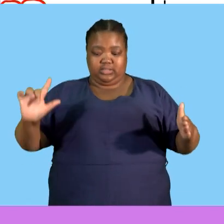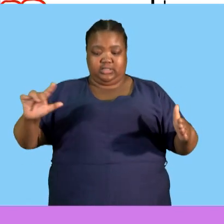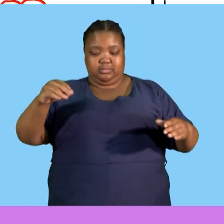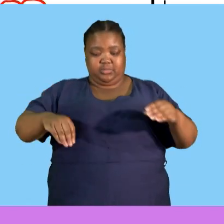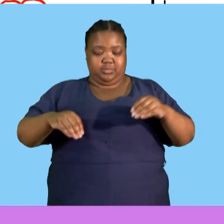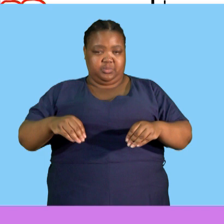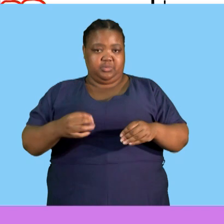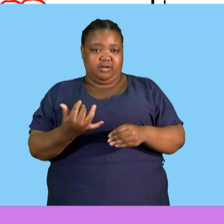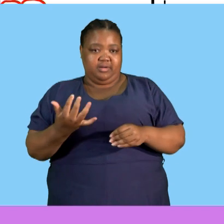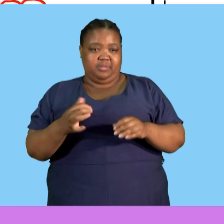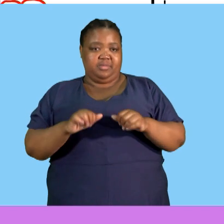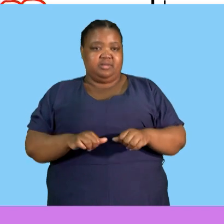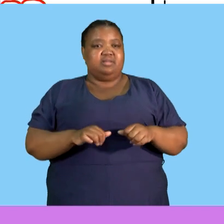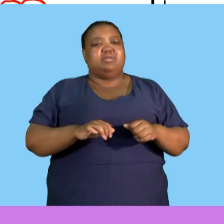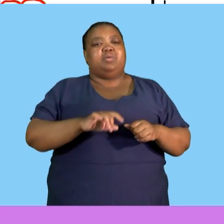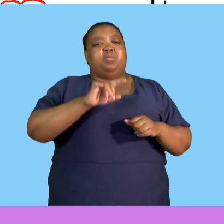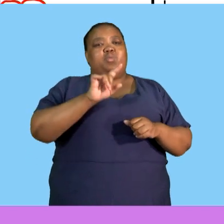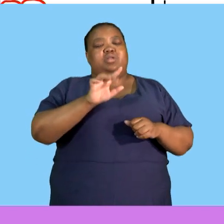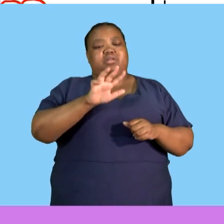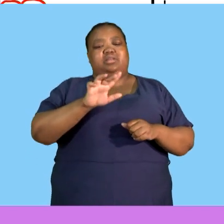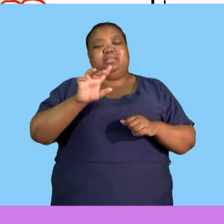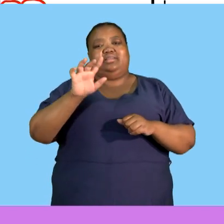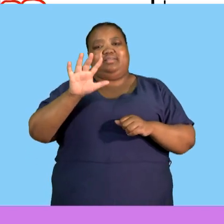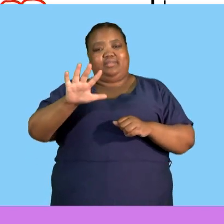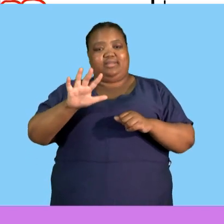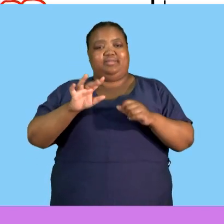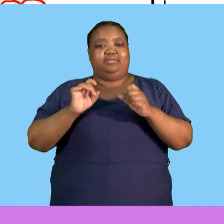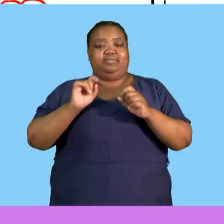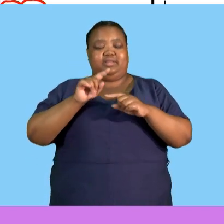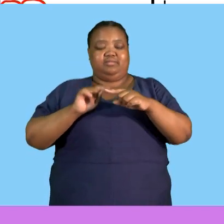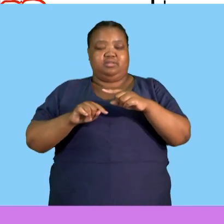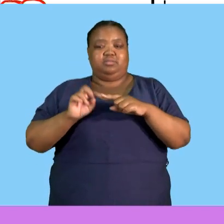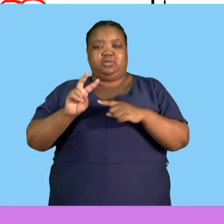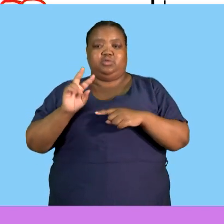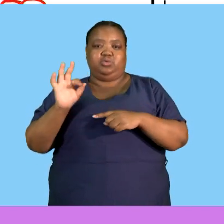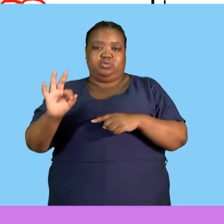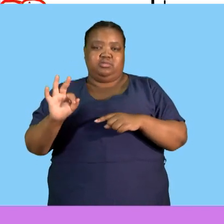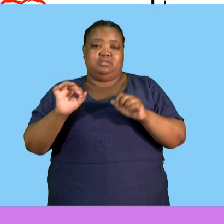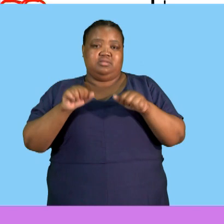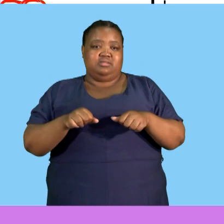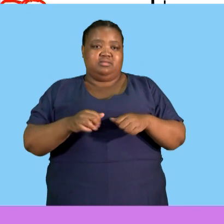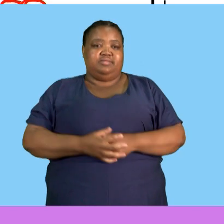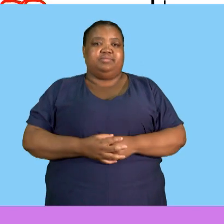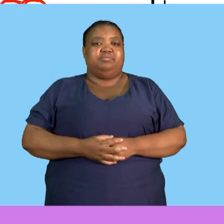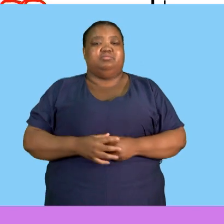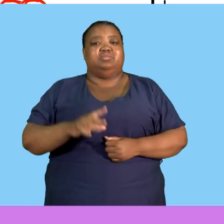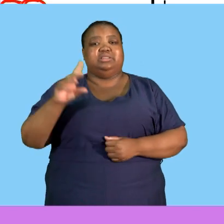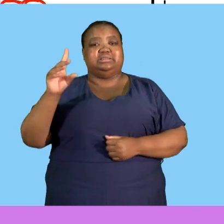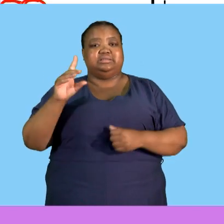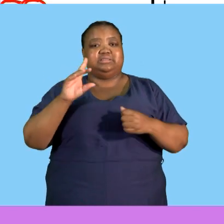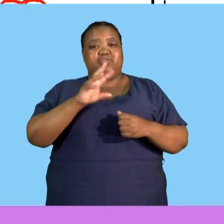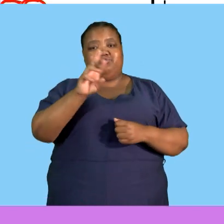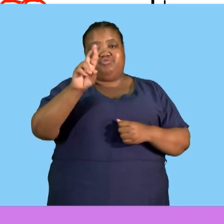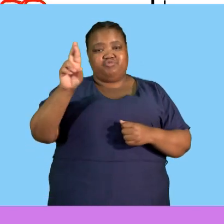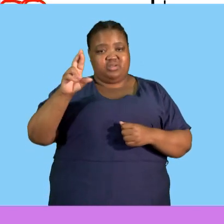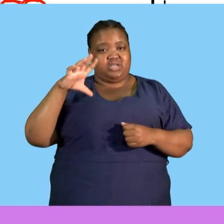it, right? So I took the 195 divided by the 23. Okay, as I've indicated, we need this, right?